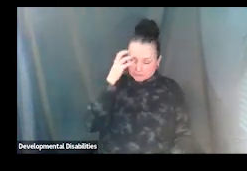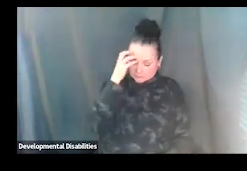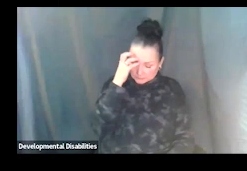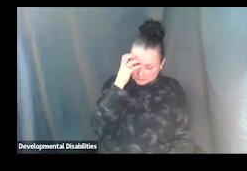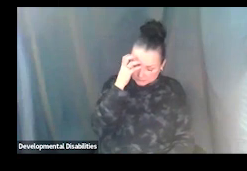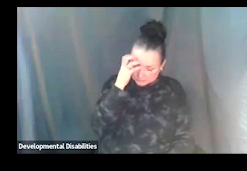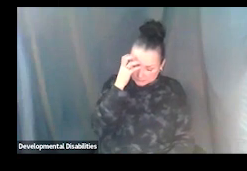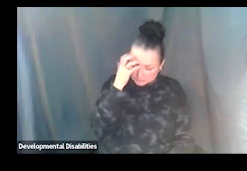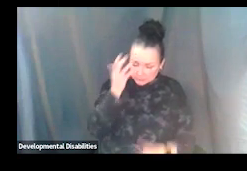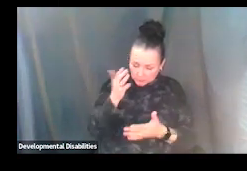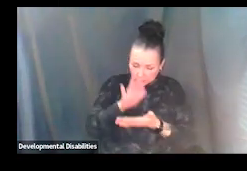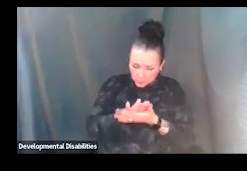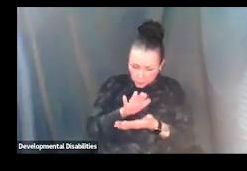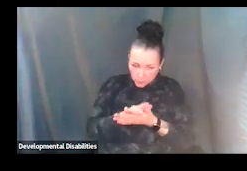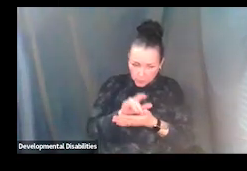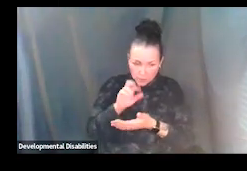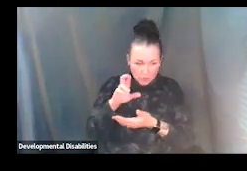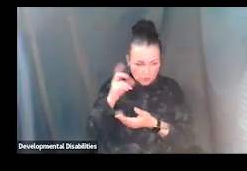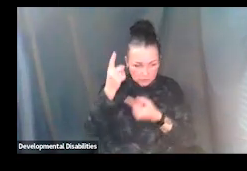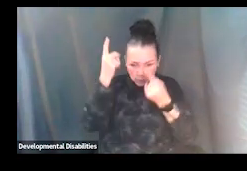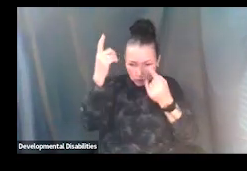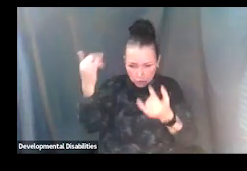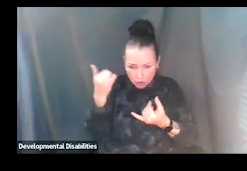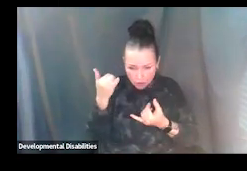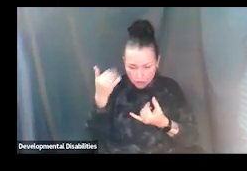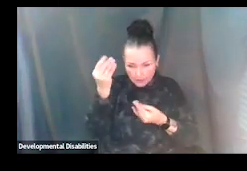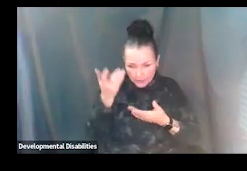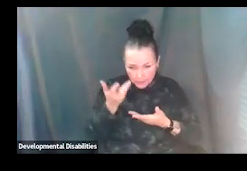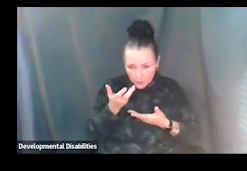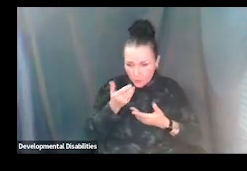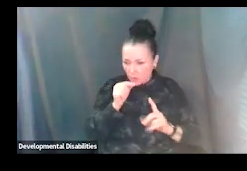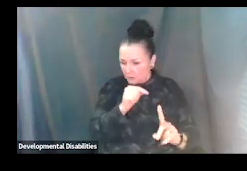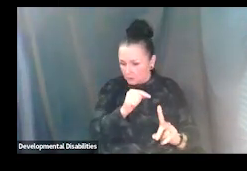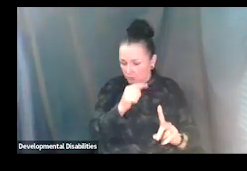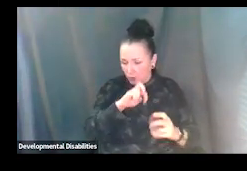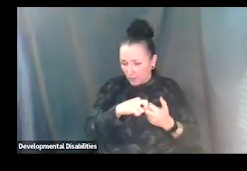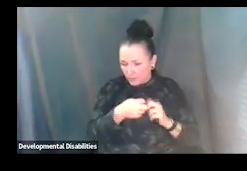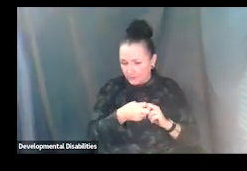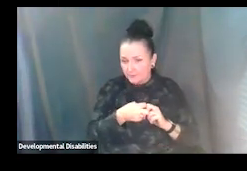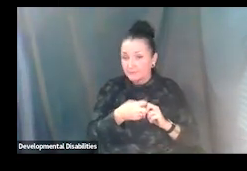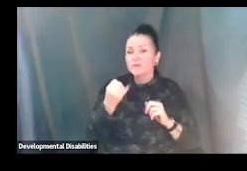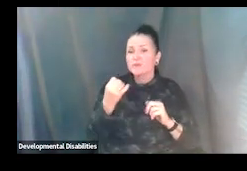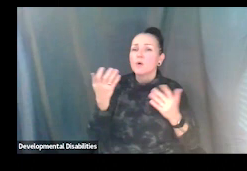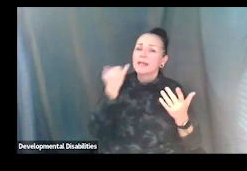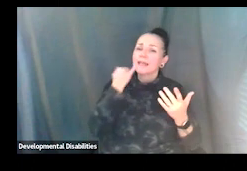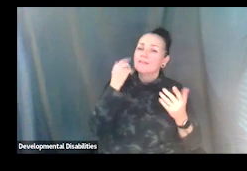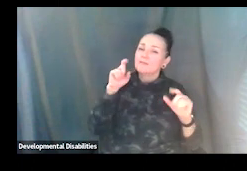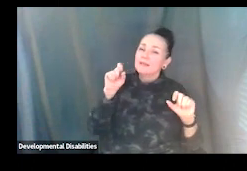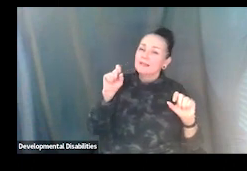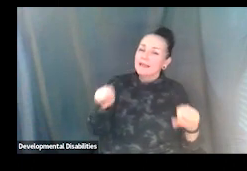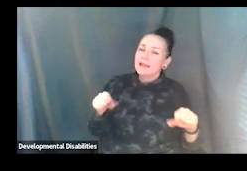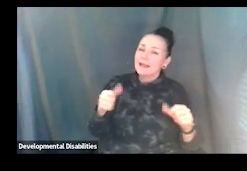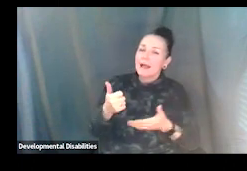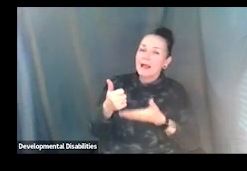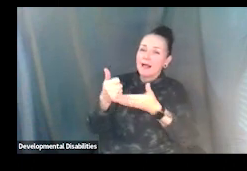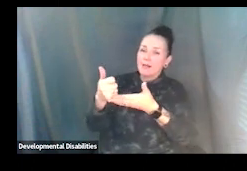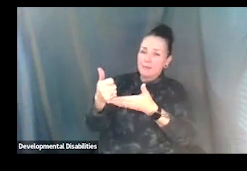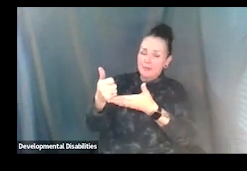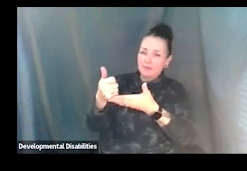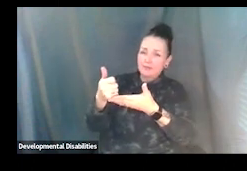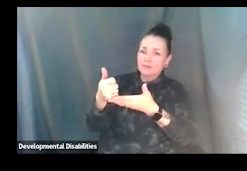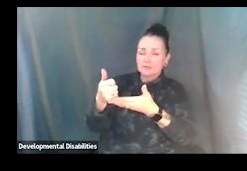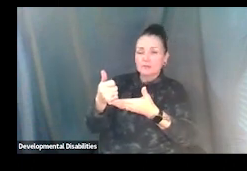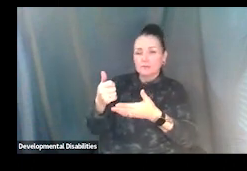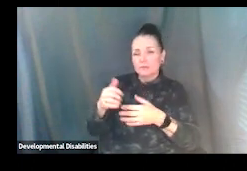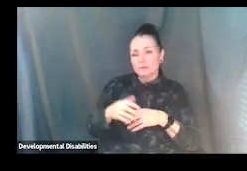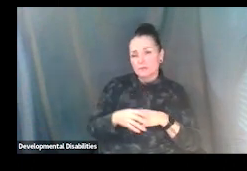of that, which obviously then puts other stressors on the family. And I think if those are areas that we can make a difference, and I always say I wouldn't prescribe medicine to